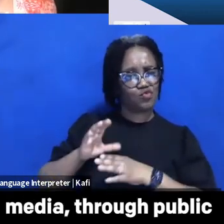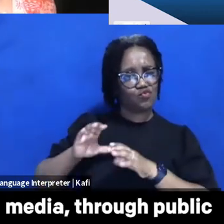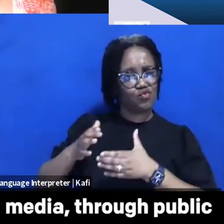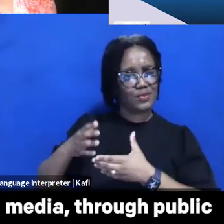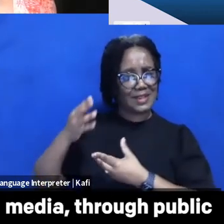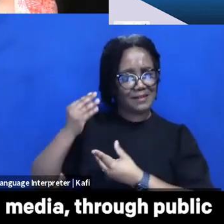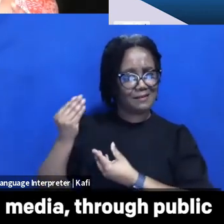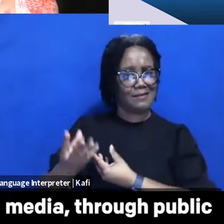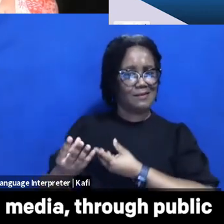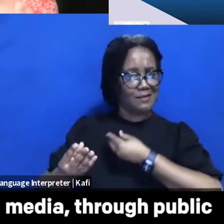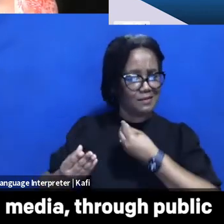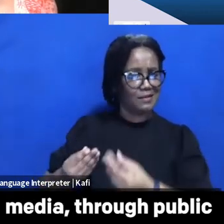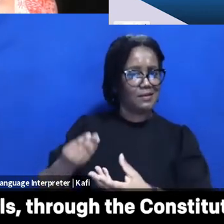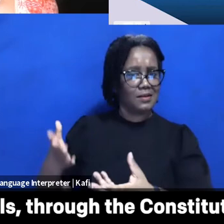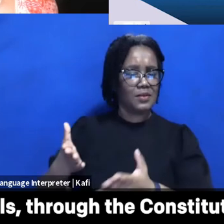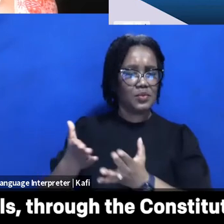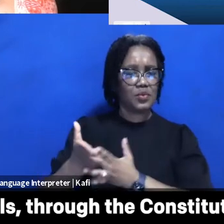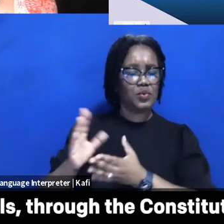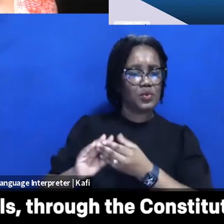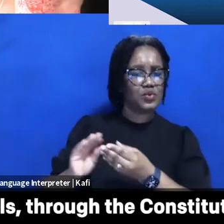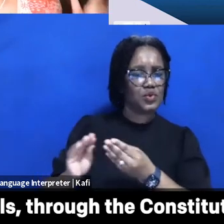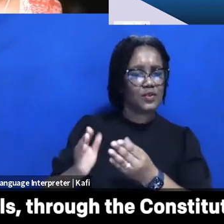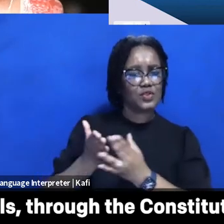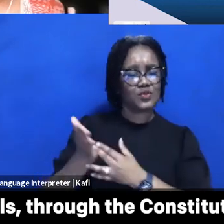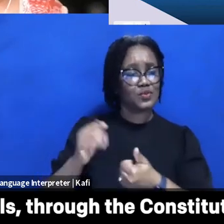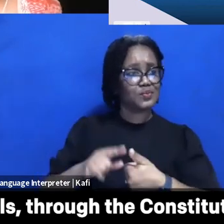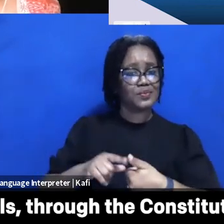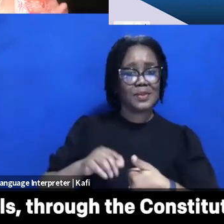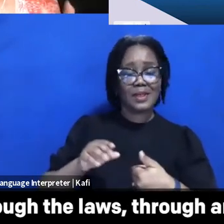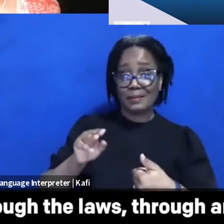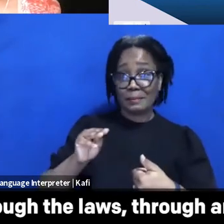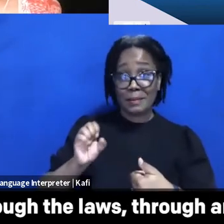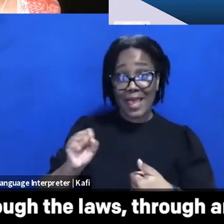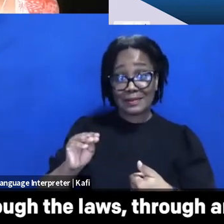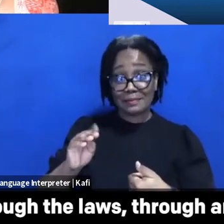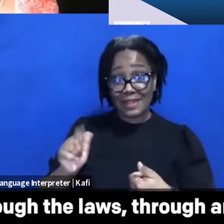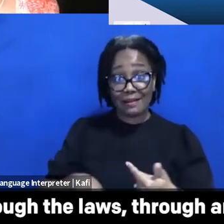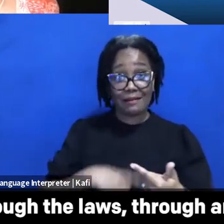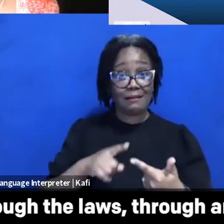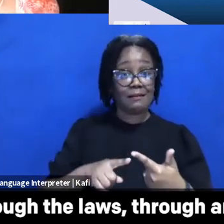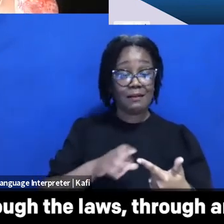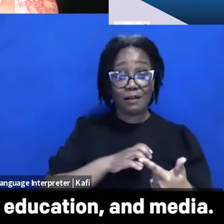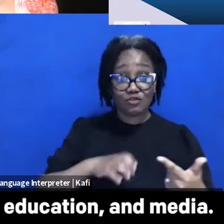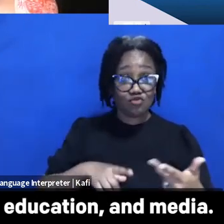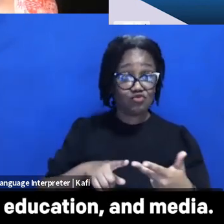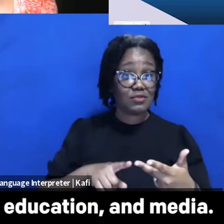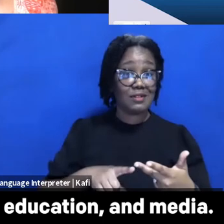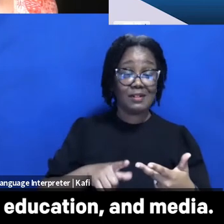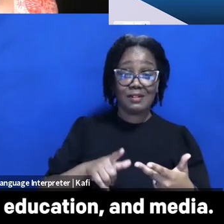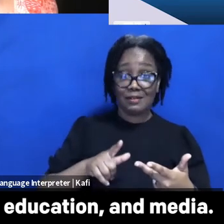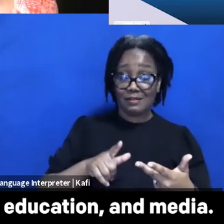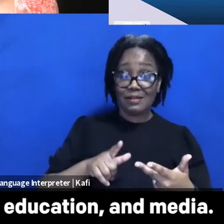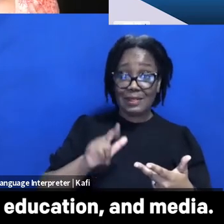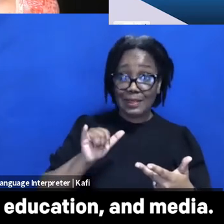mass media, through public rituals, through the Constitution, through the laws, through arts, education,